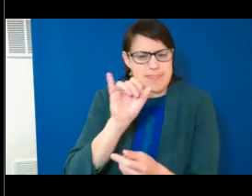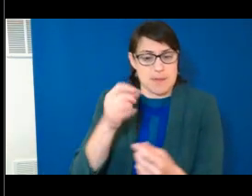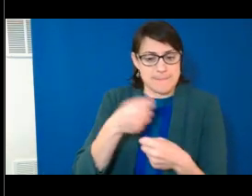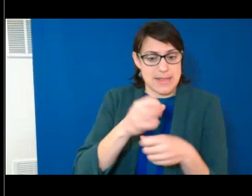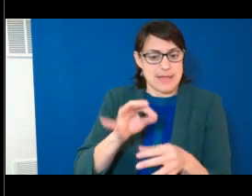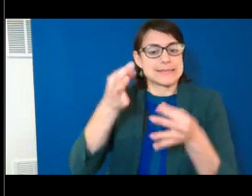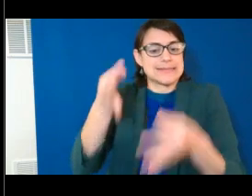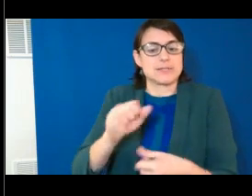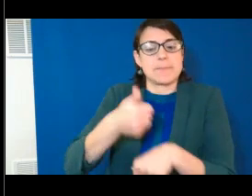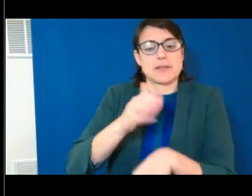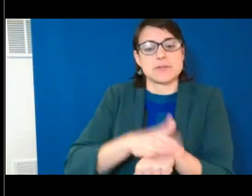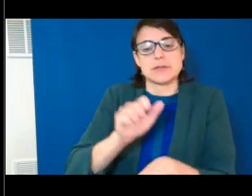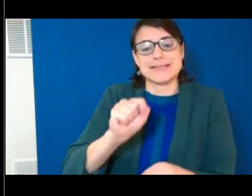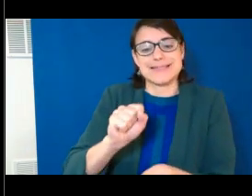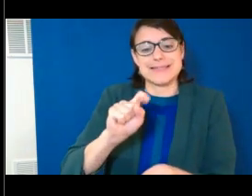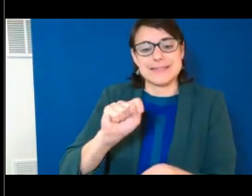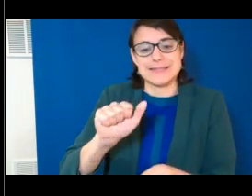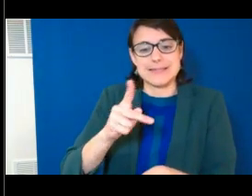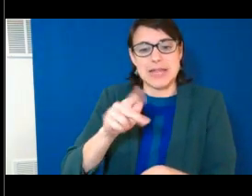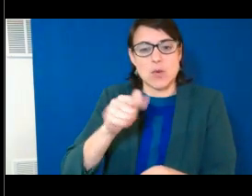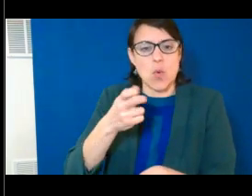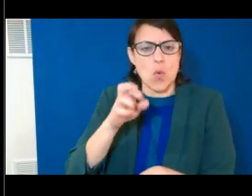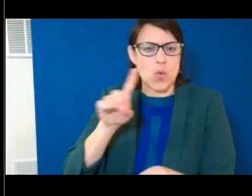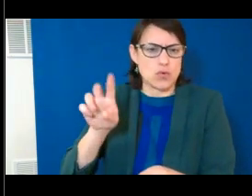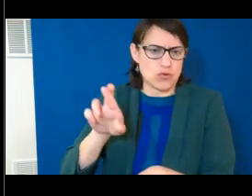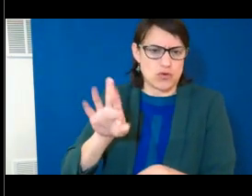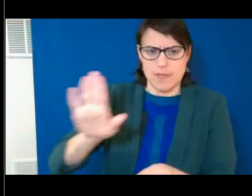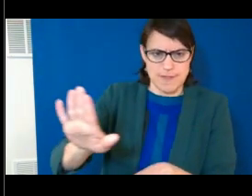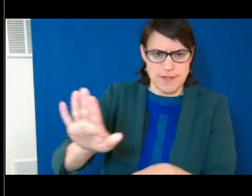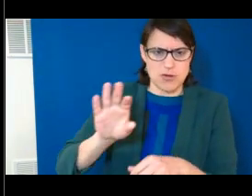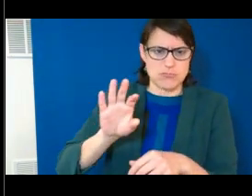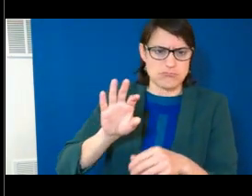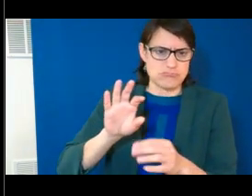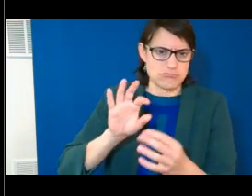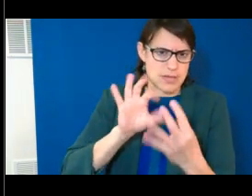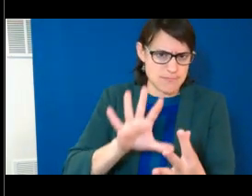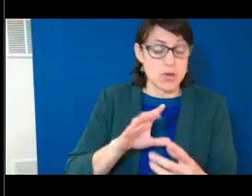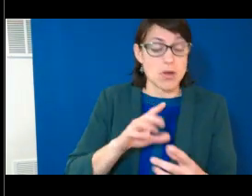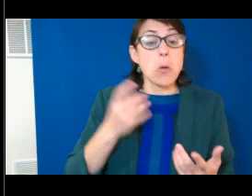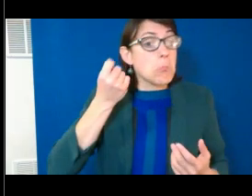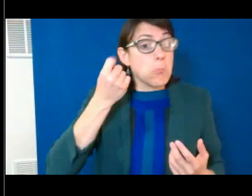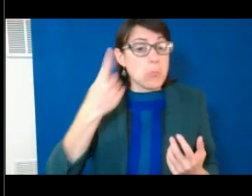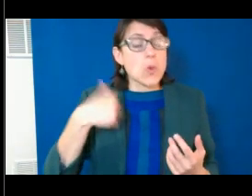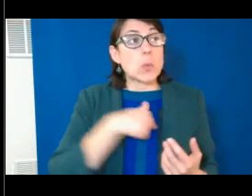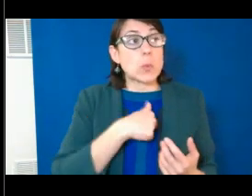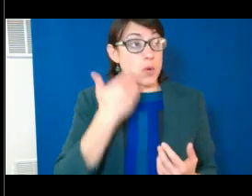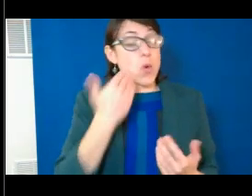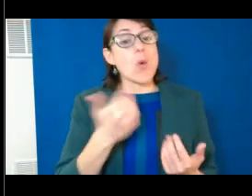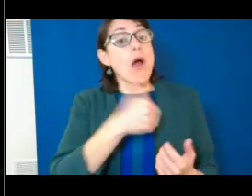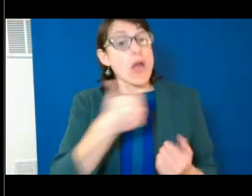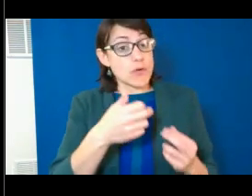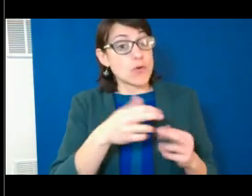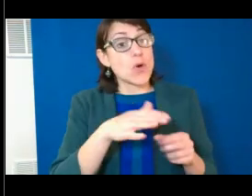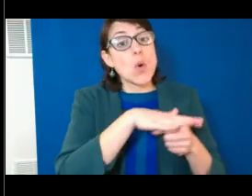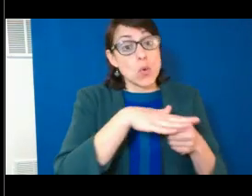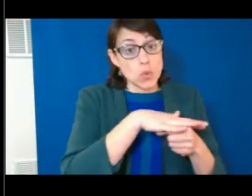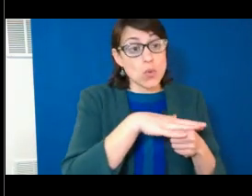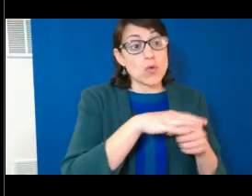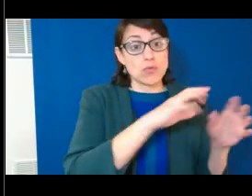other apps that are out there, many of which local entities use because that's just what fits them better. I've seen there are plenty of